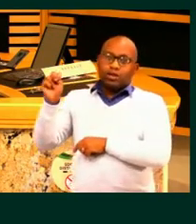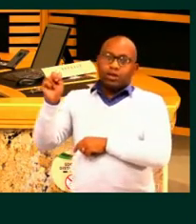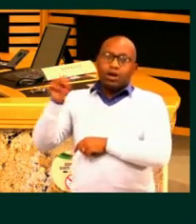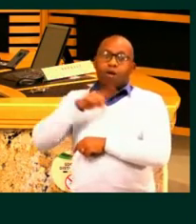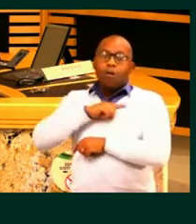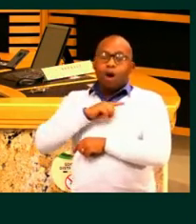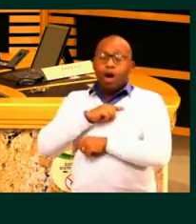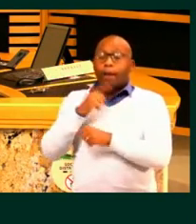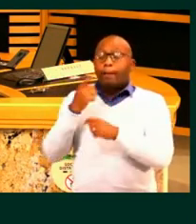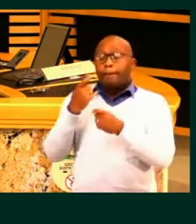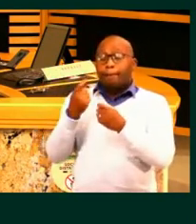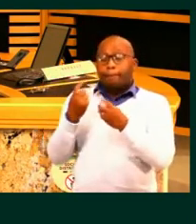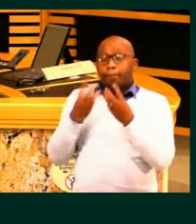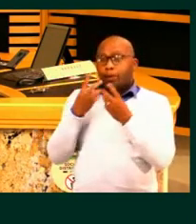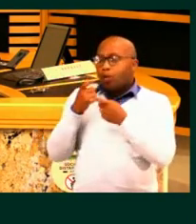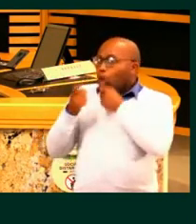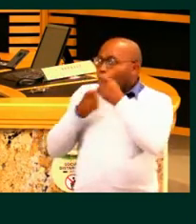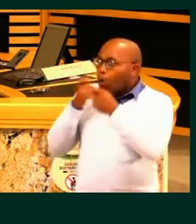road condition